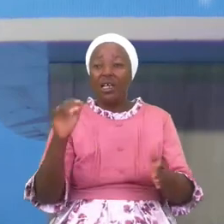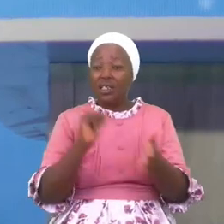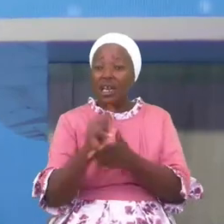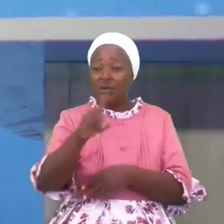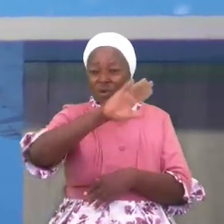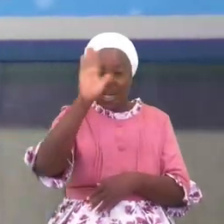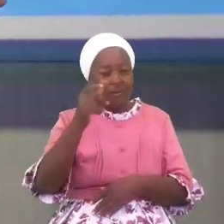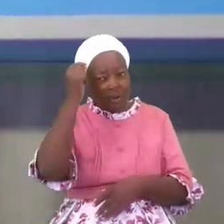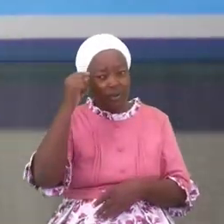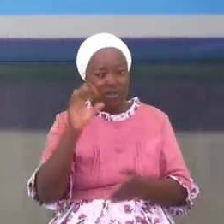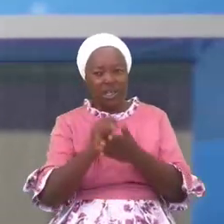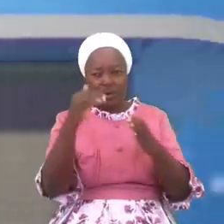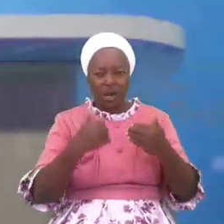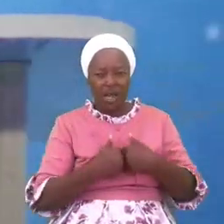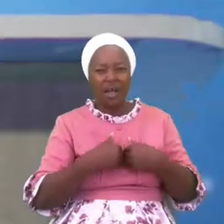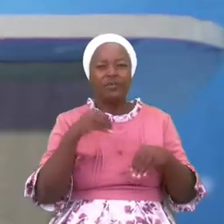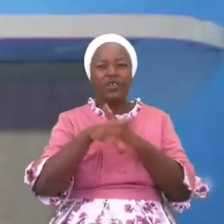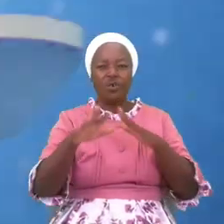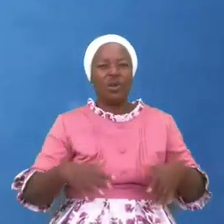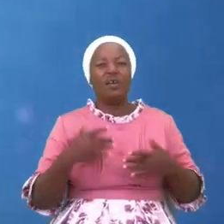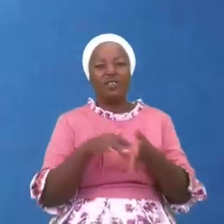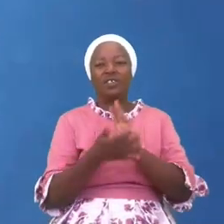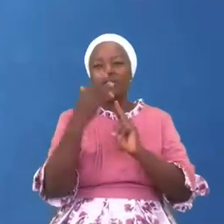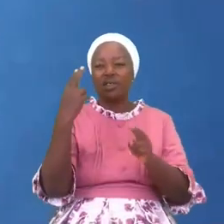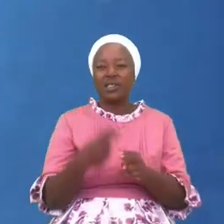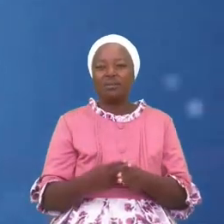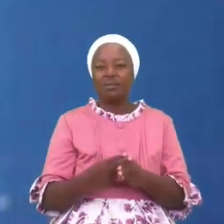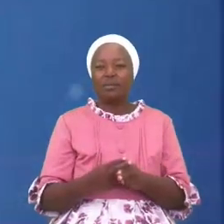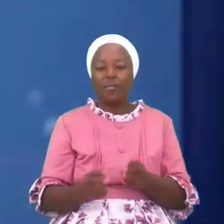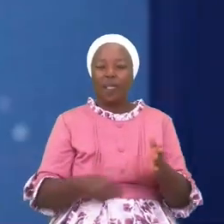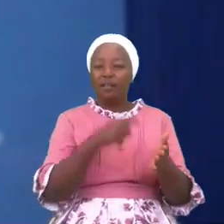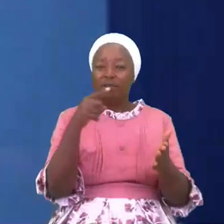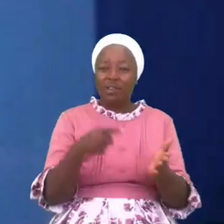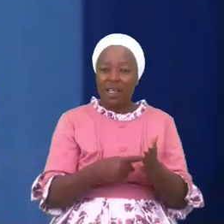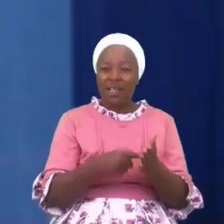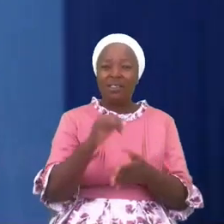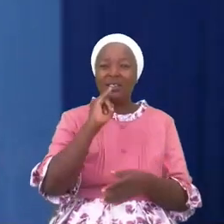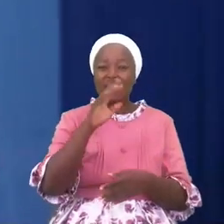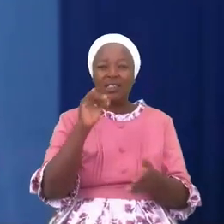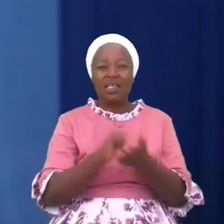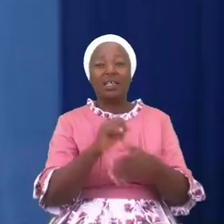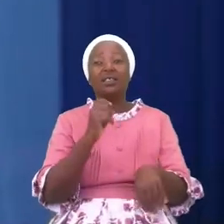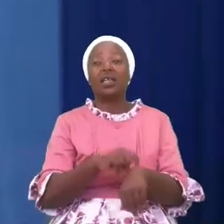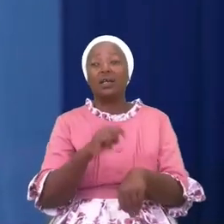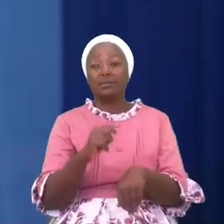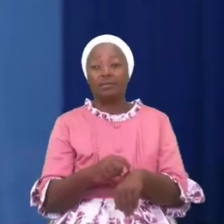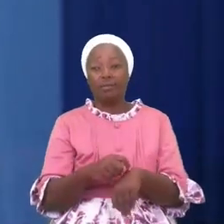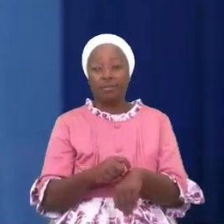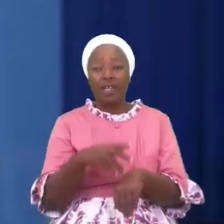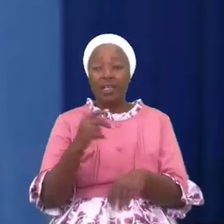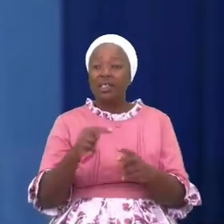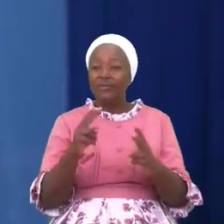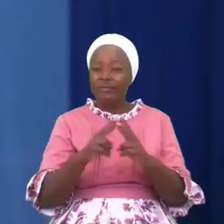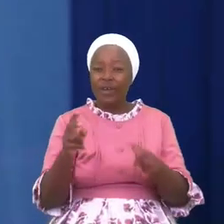life. This is that moment, the moment of decision in your life.